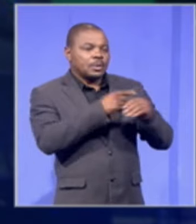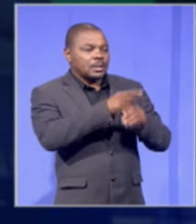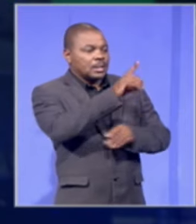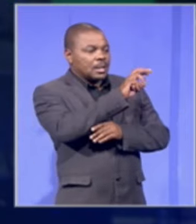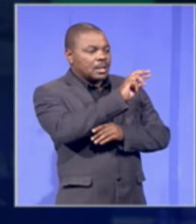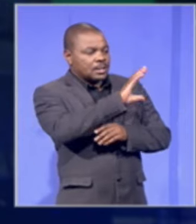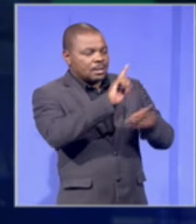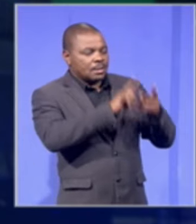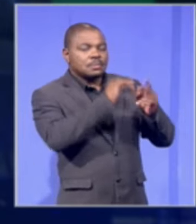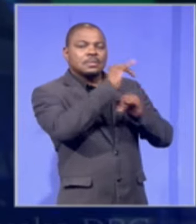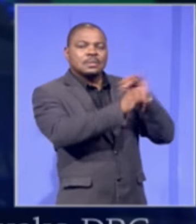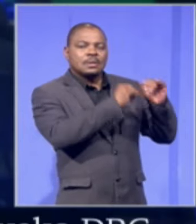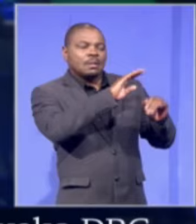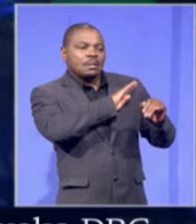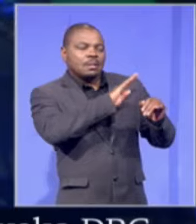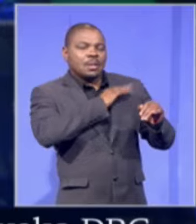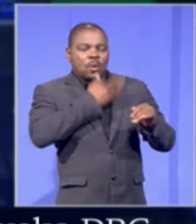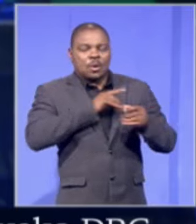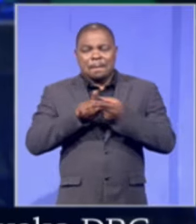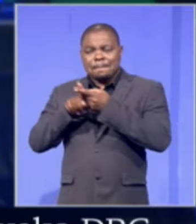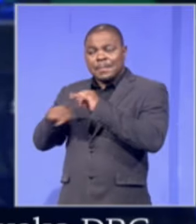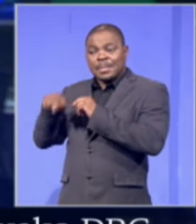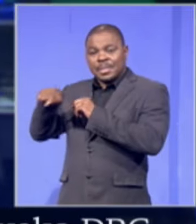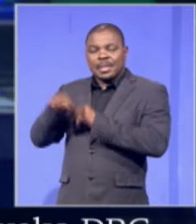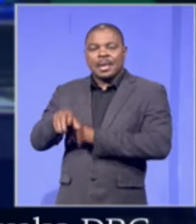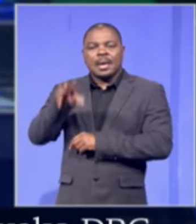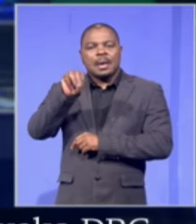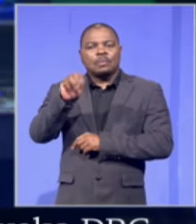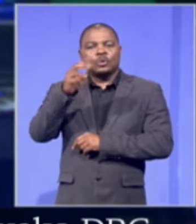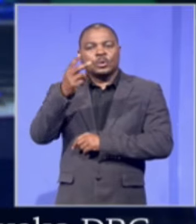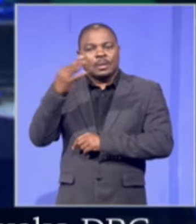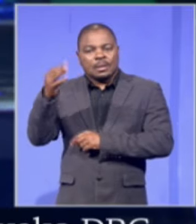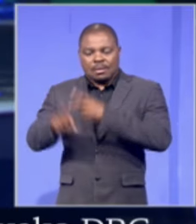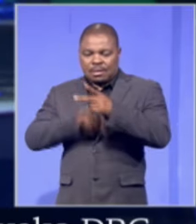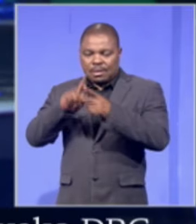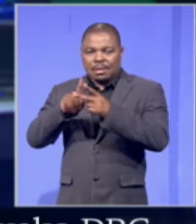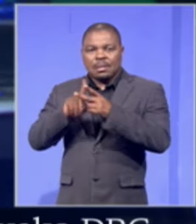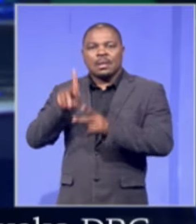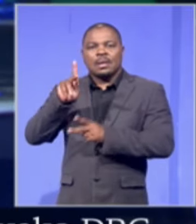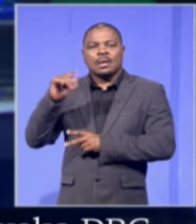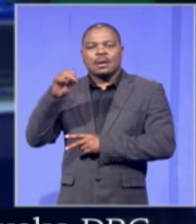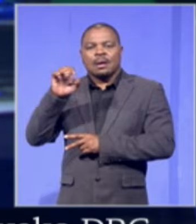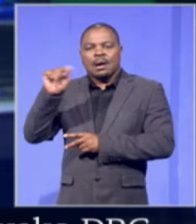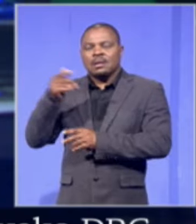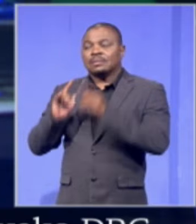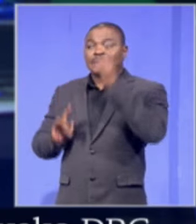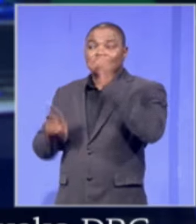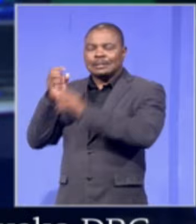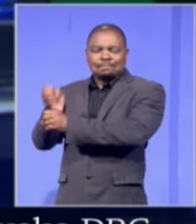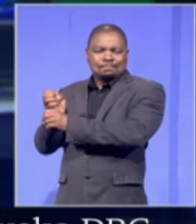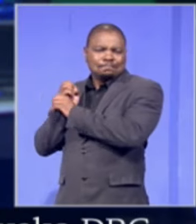tsa kantle ke ho hlola M23 ha mmoho le ho hlasela Kigali motsemoholo wa